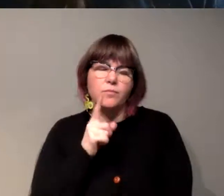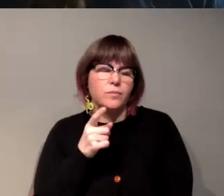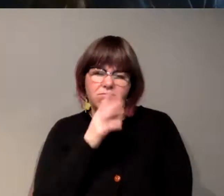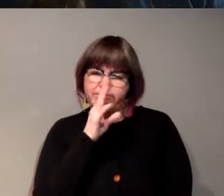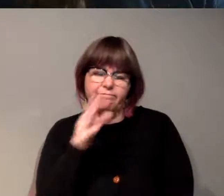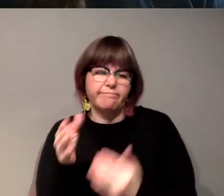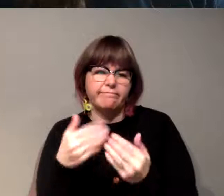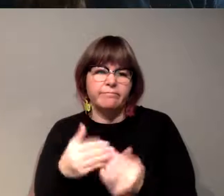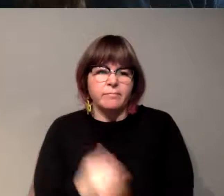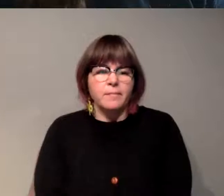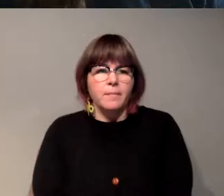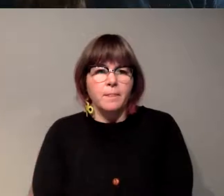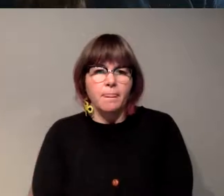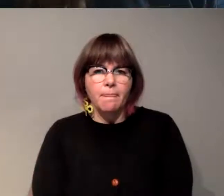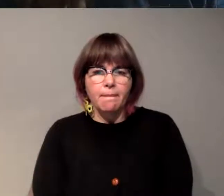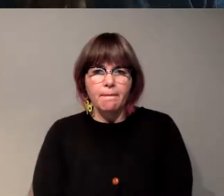straightforward.